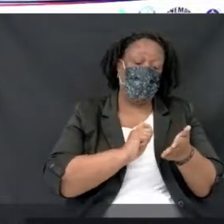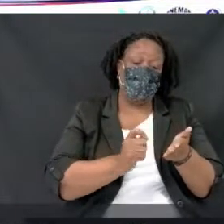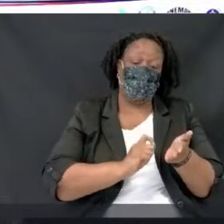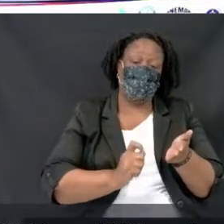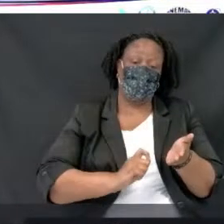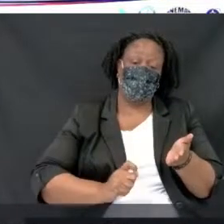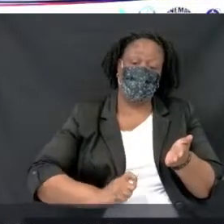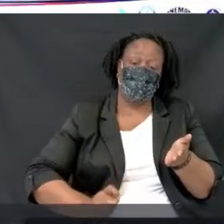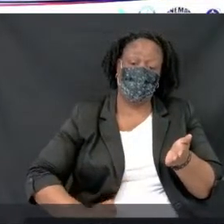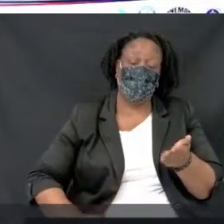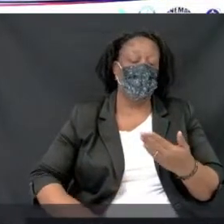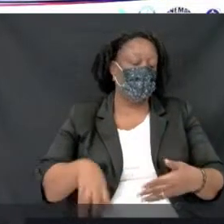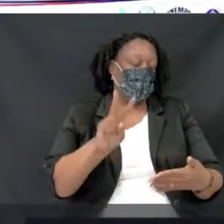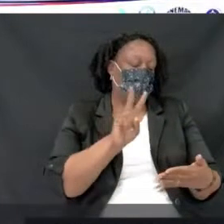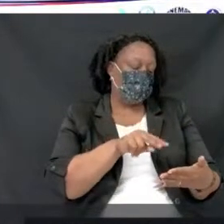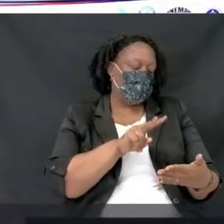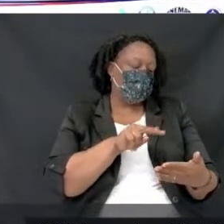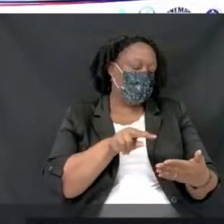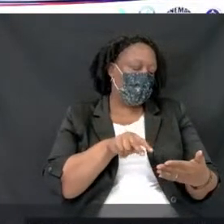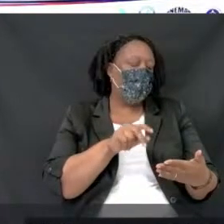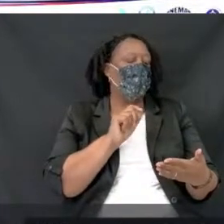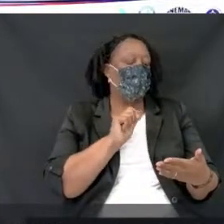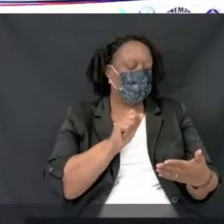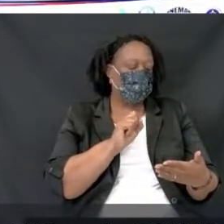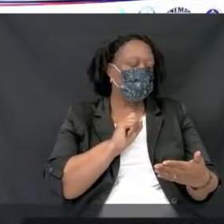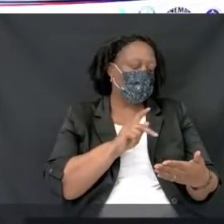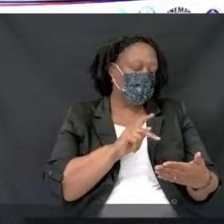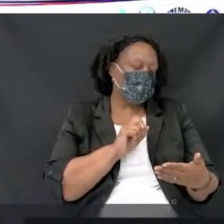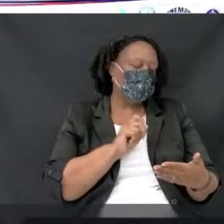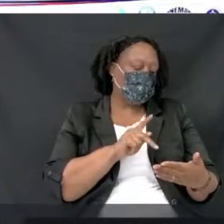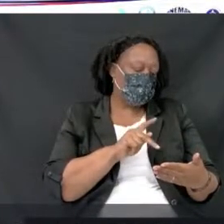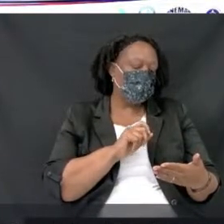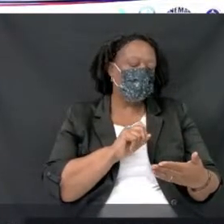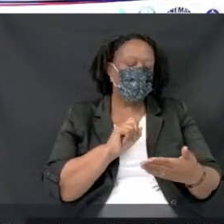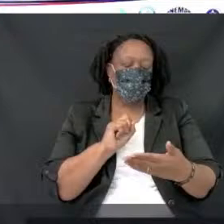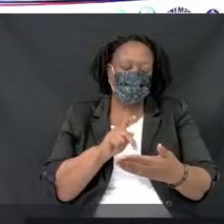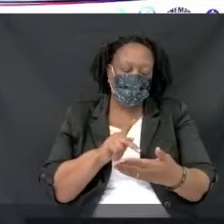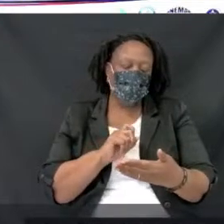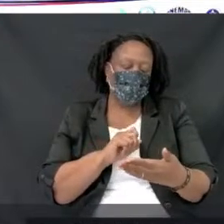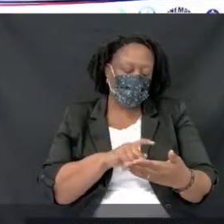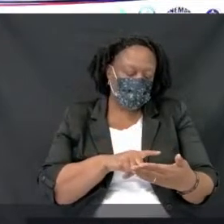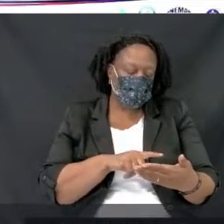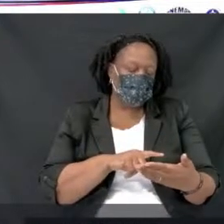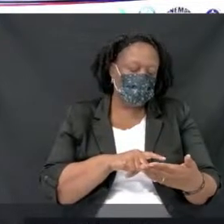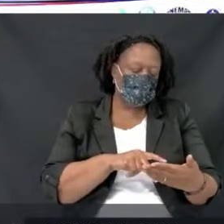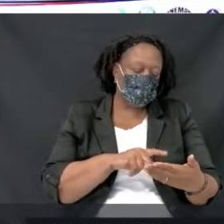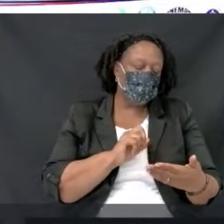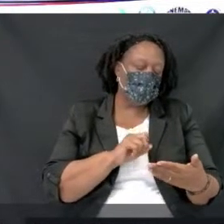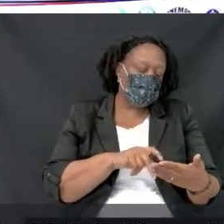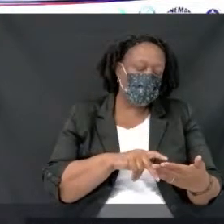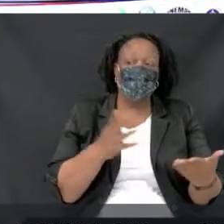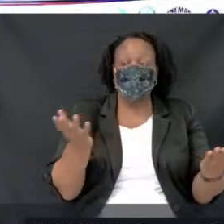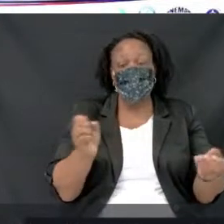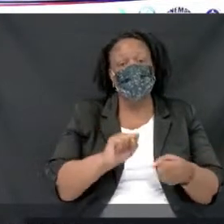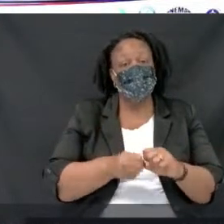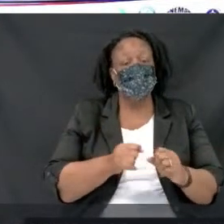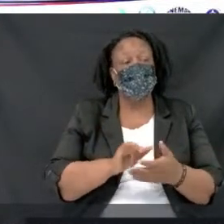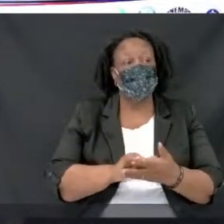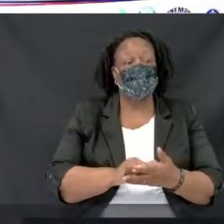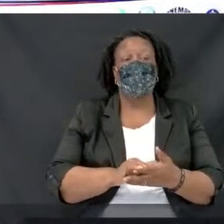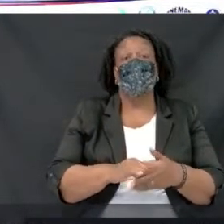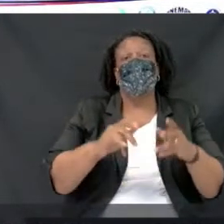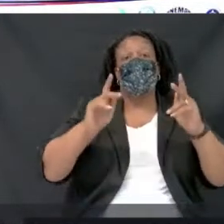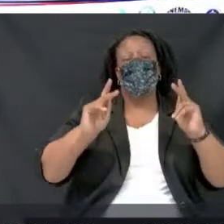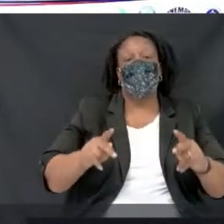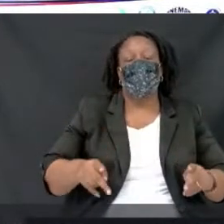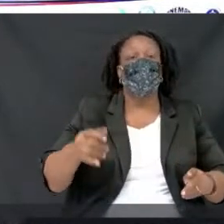the past few weeks. So I wanted to bring that to the attention of those journalists who have been calling about sports,